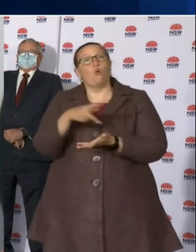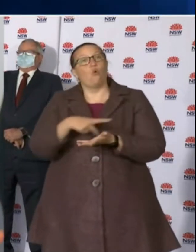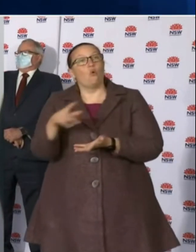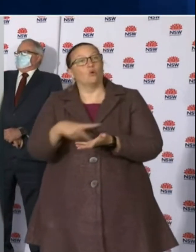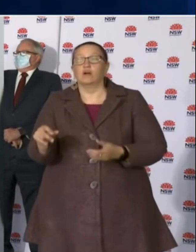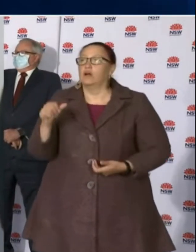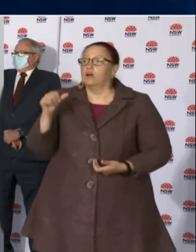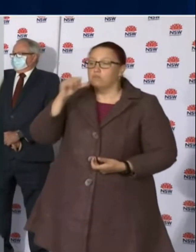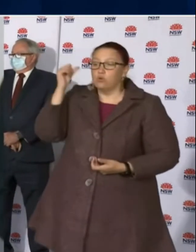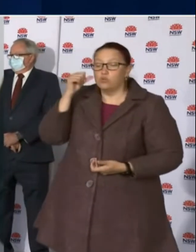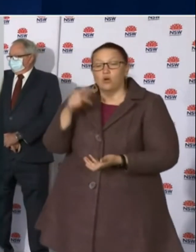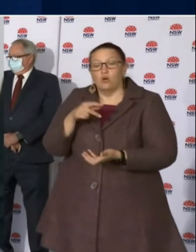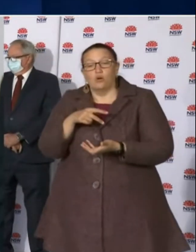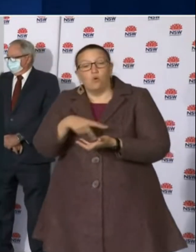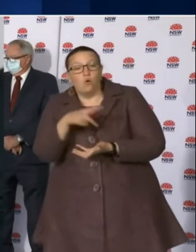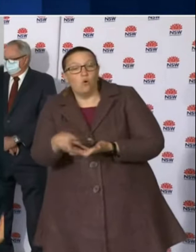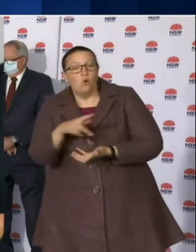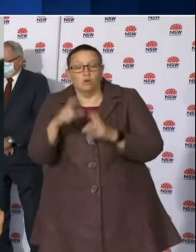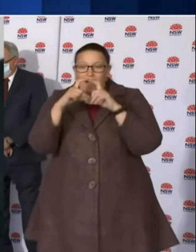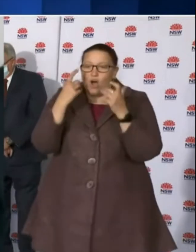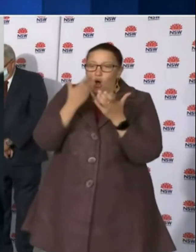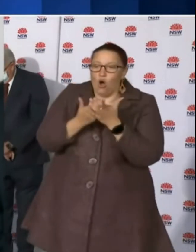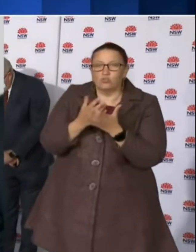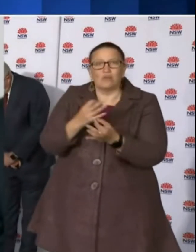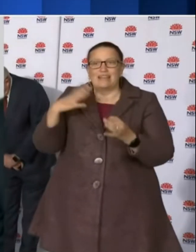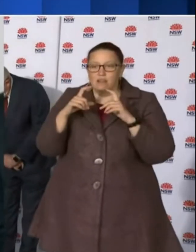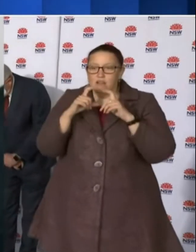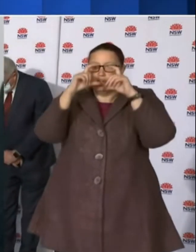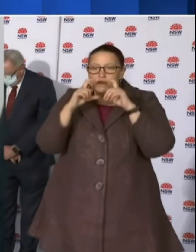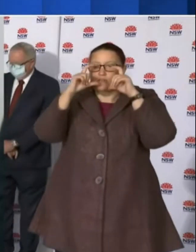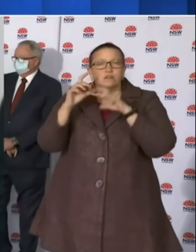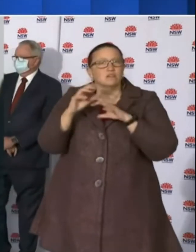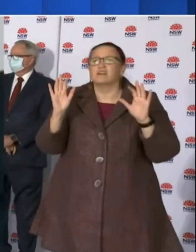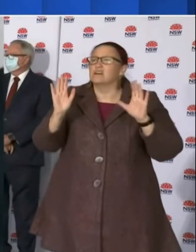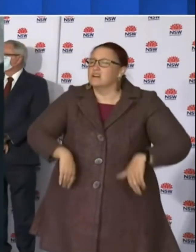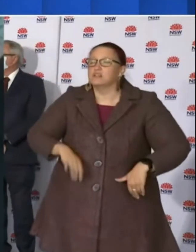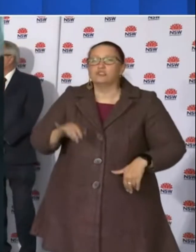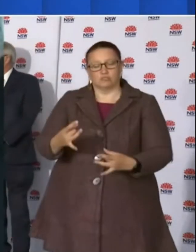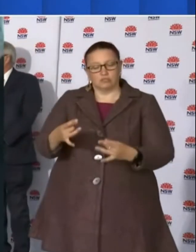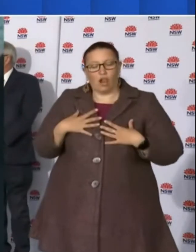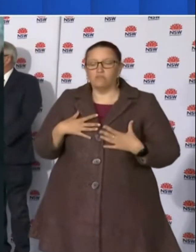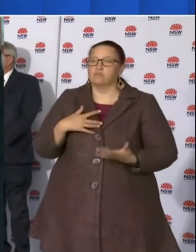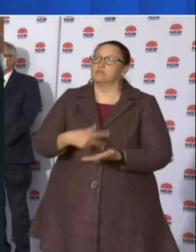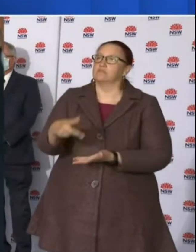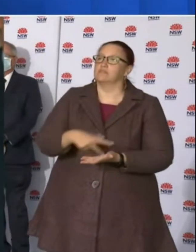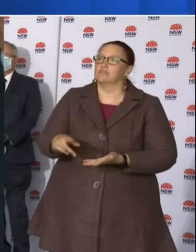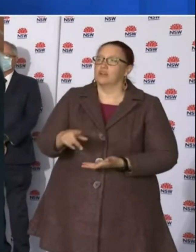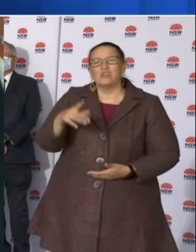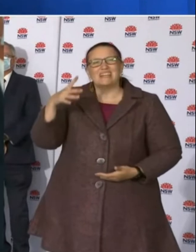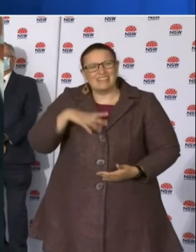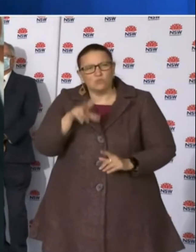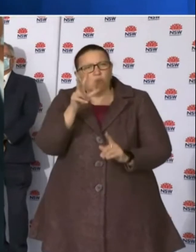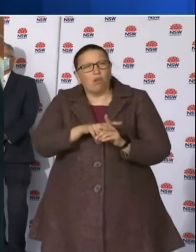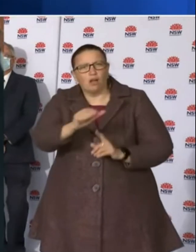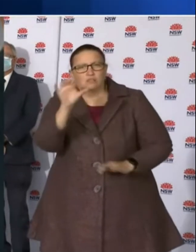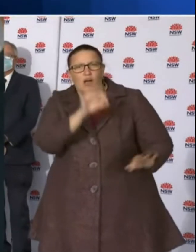yourself, that you don't have to do it with a mask, you're not adjusting the mask all the time. We want to apply the science when you're in your household group to